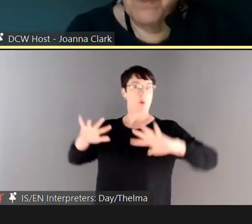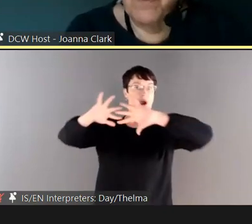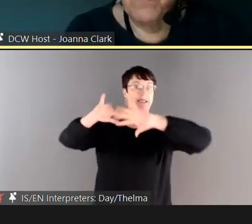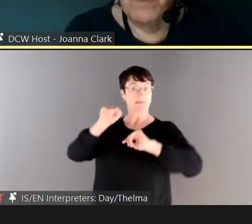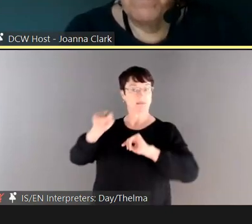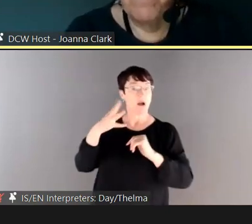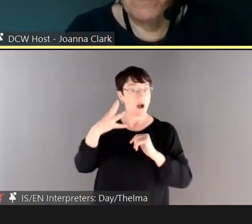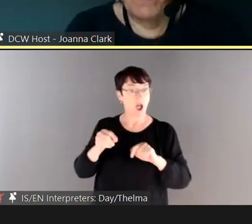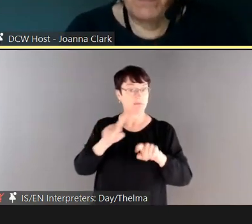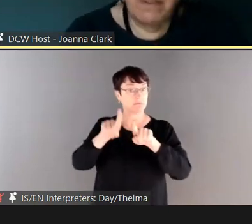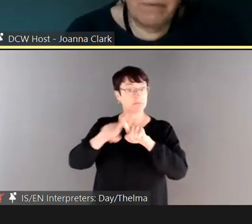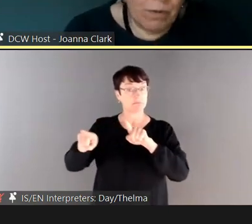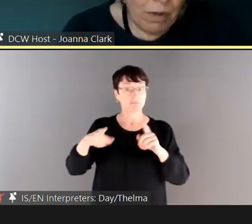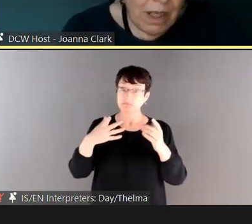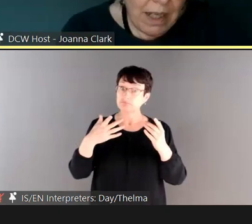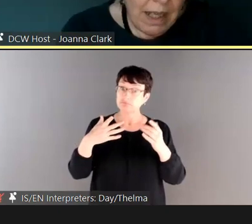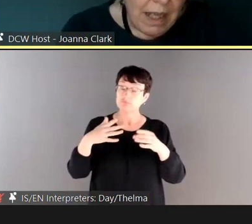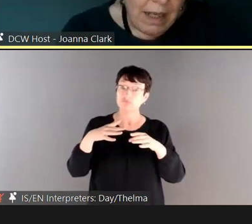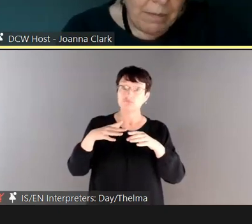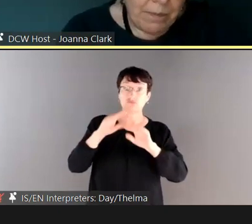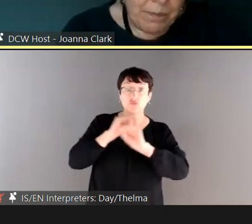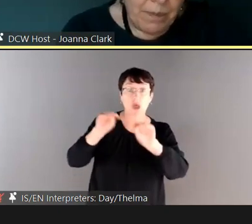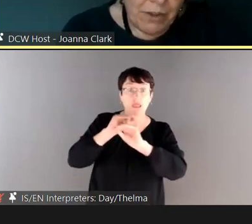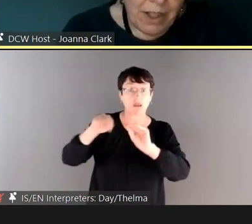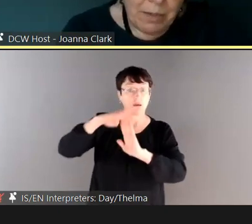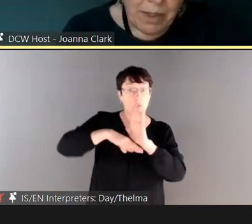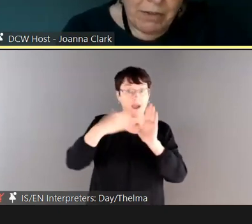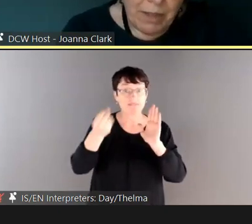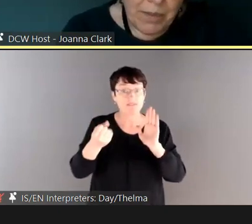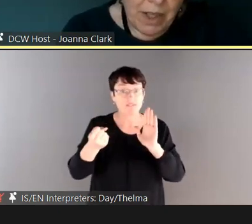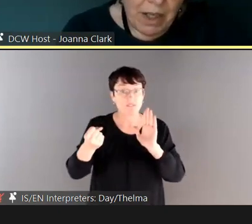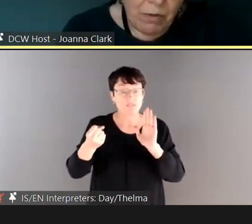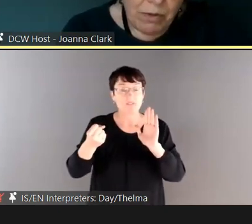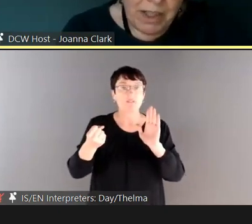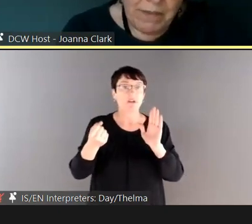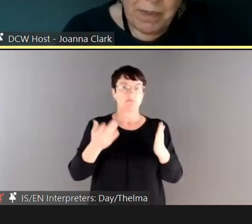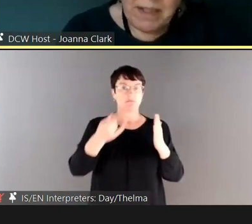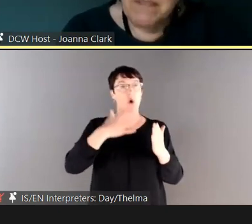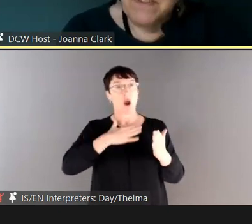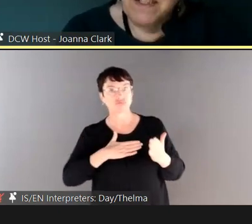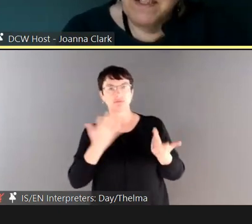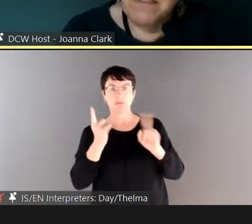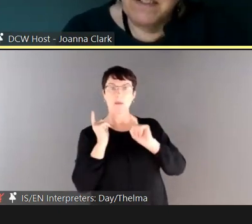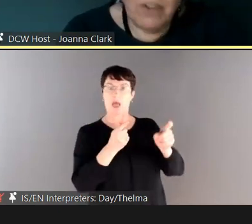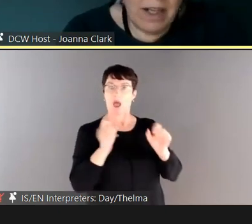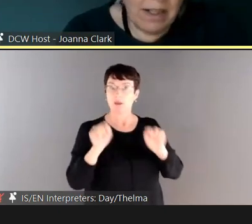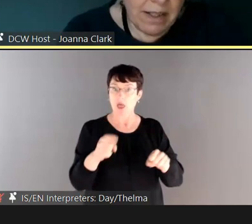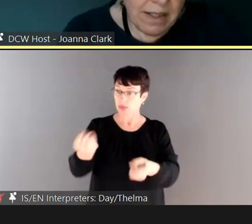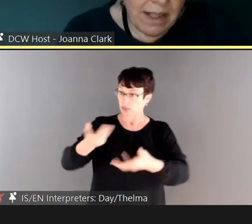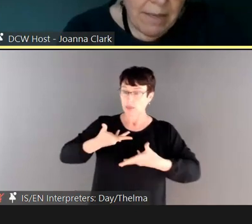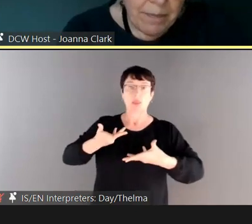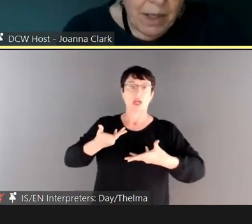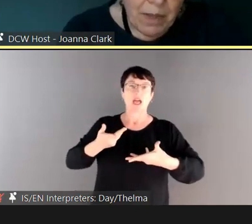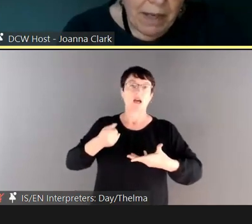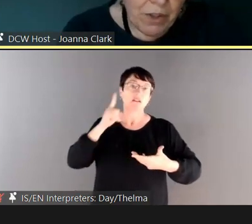welcome to apply for. Our training programs are all delivered by deaf and hearing